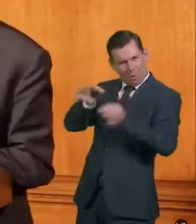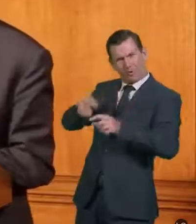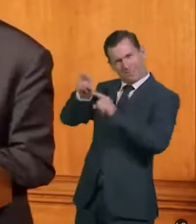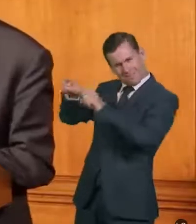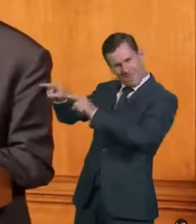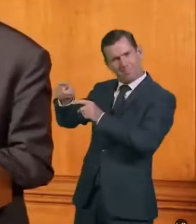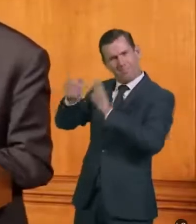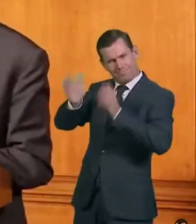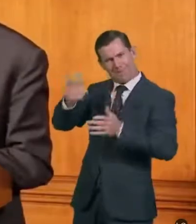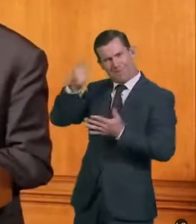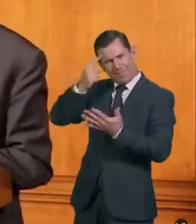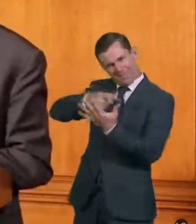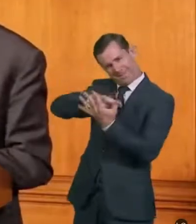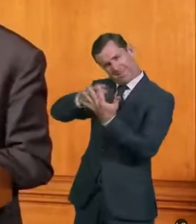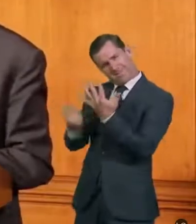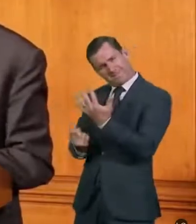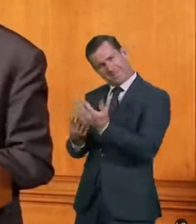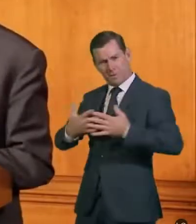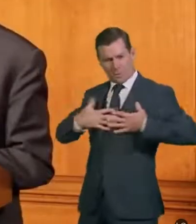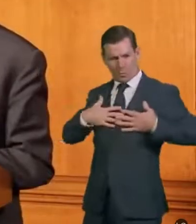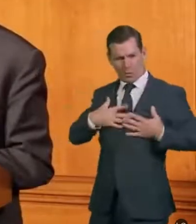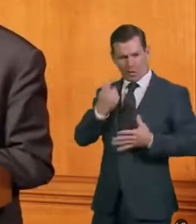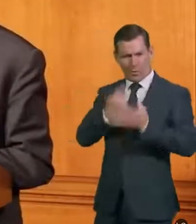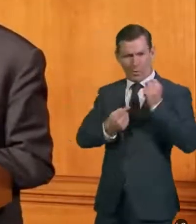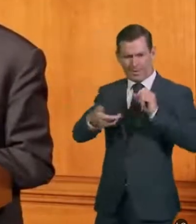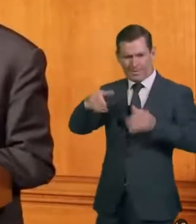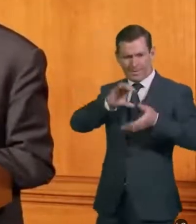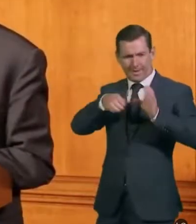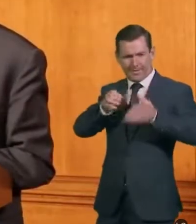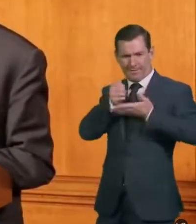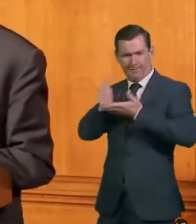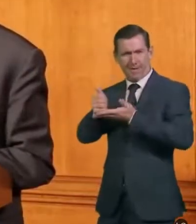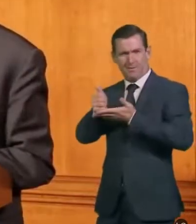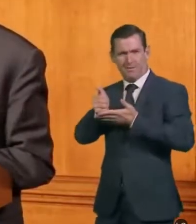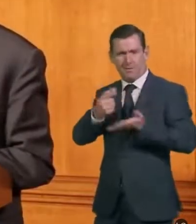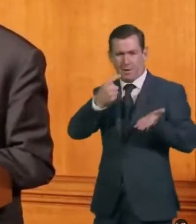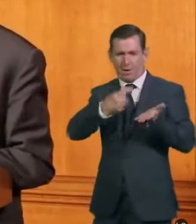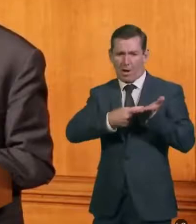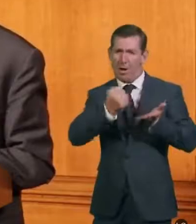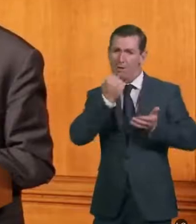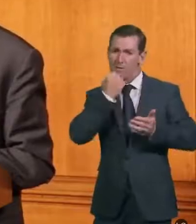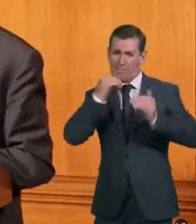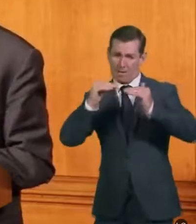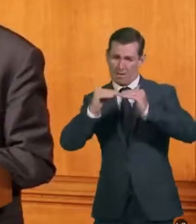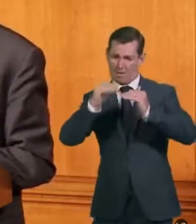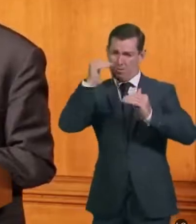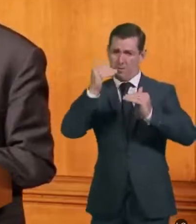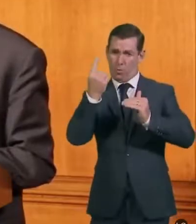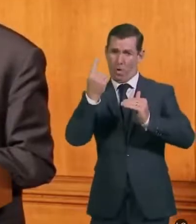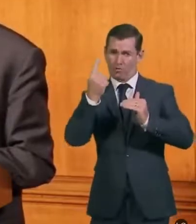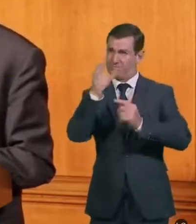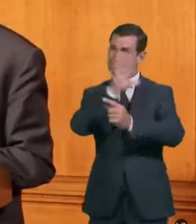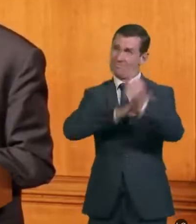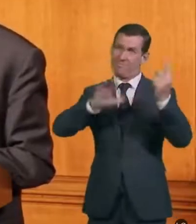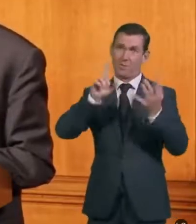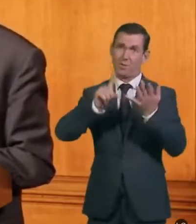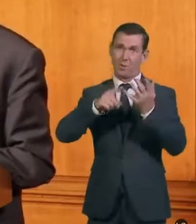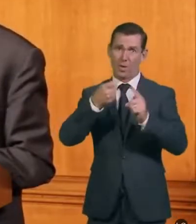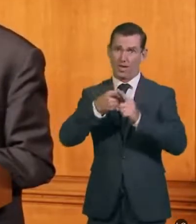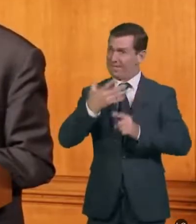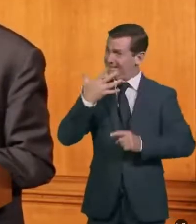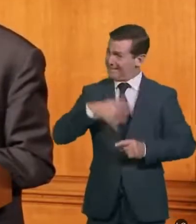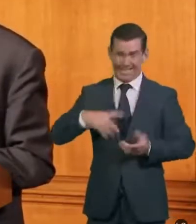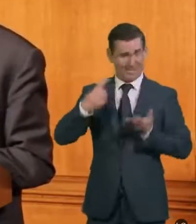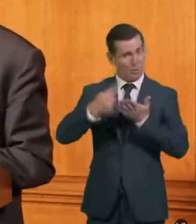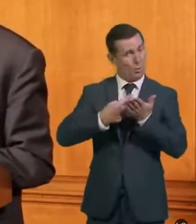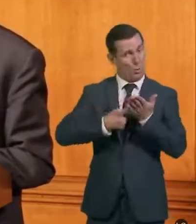clearly, anywhere where the R is above 1, which is most places in the UK, actions need to be taken of some sort, and the higher the levels, the greater